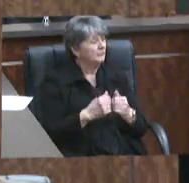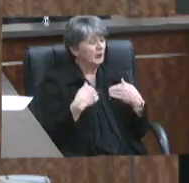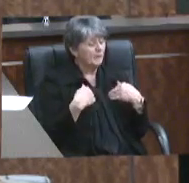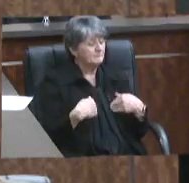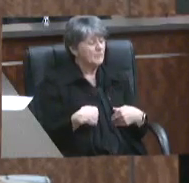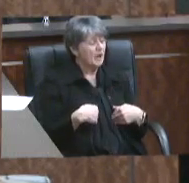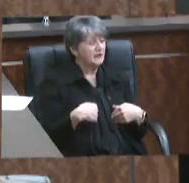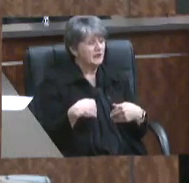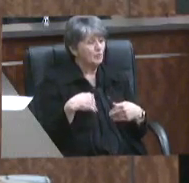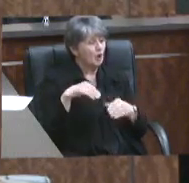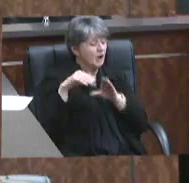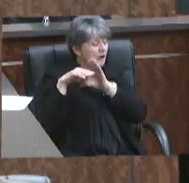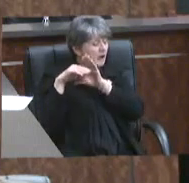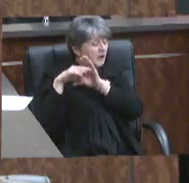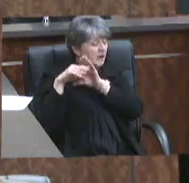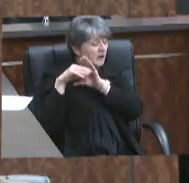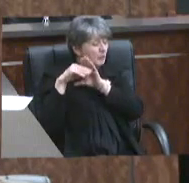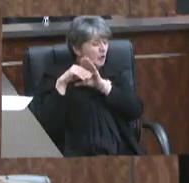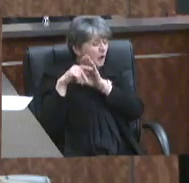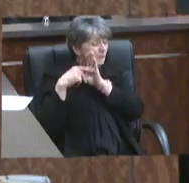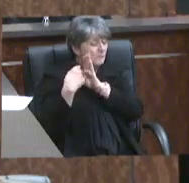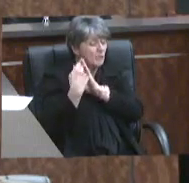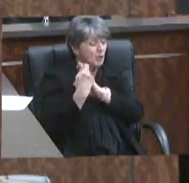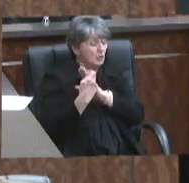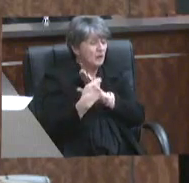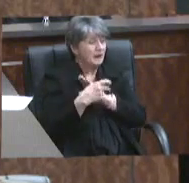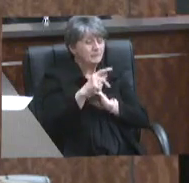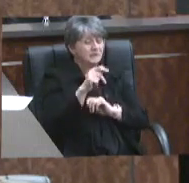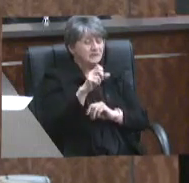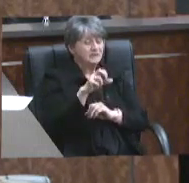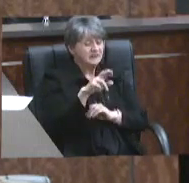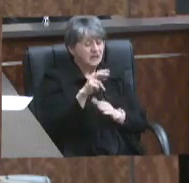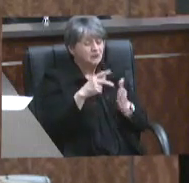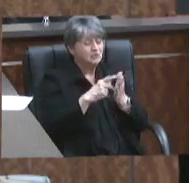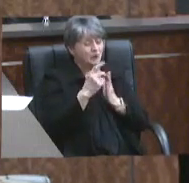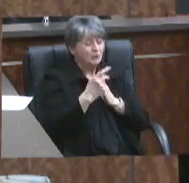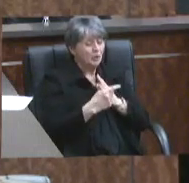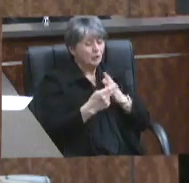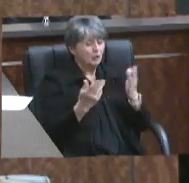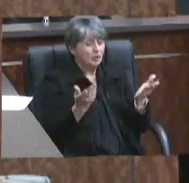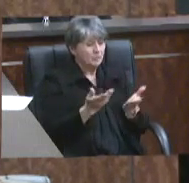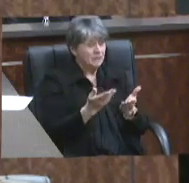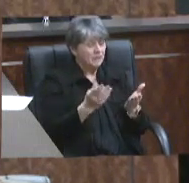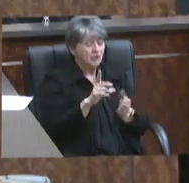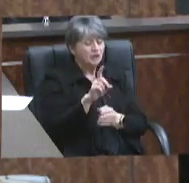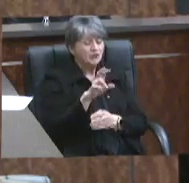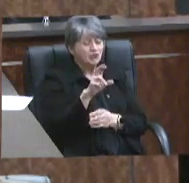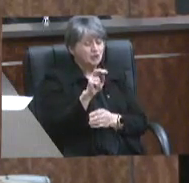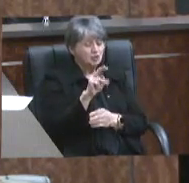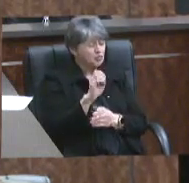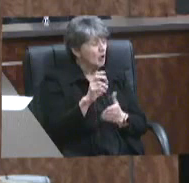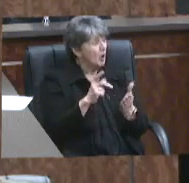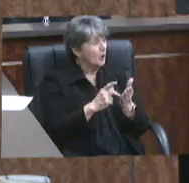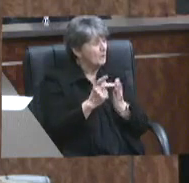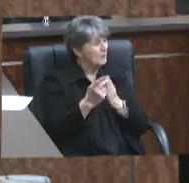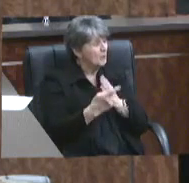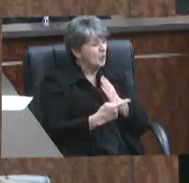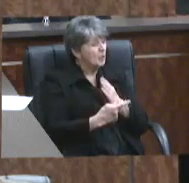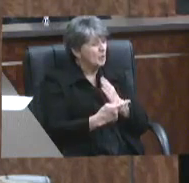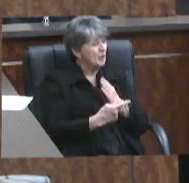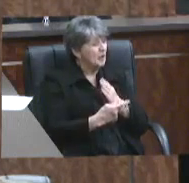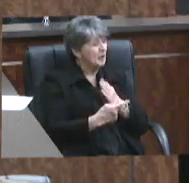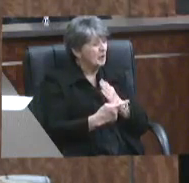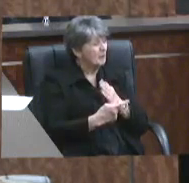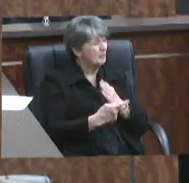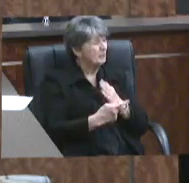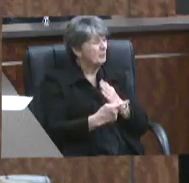camera program. You started the taser program here in the city, the drone program, which I think got up a little bit and then got